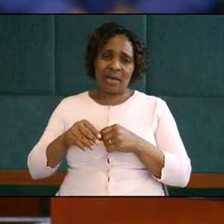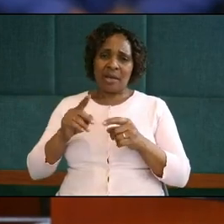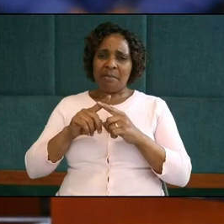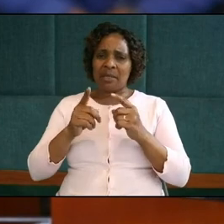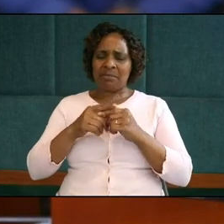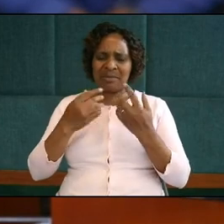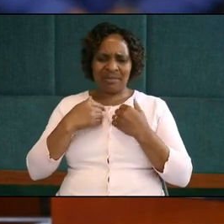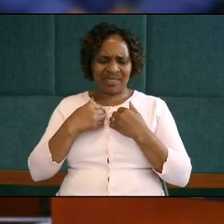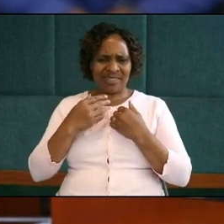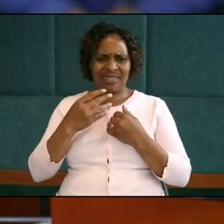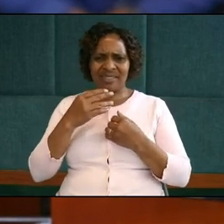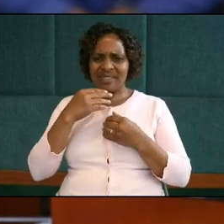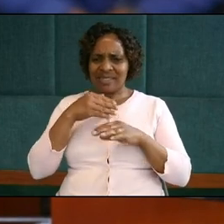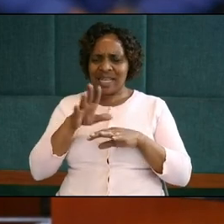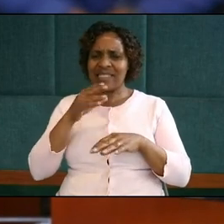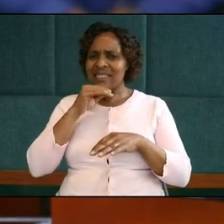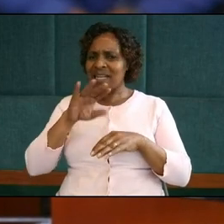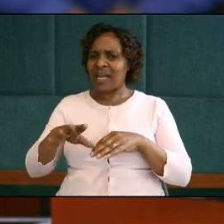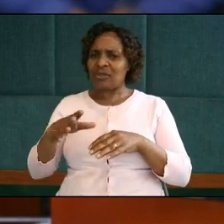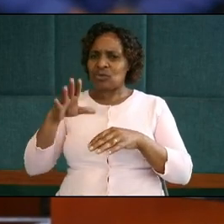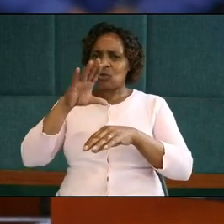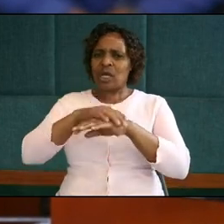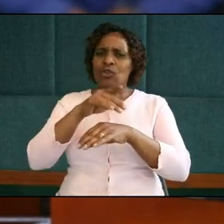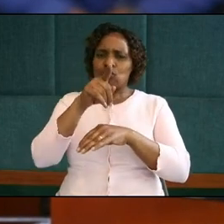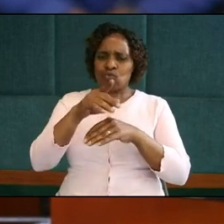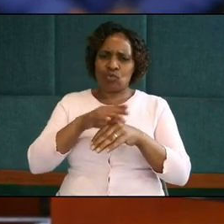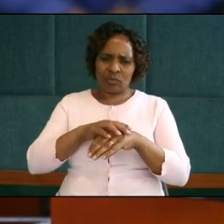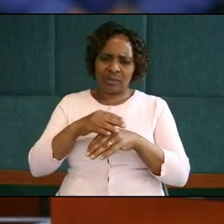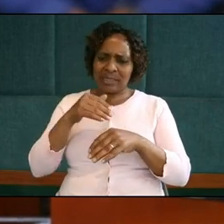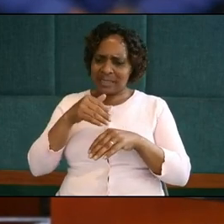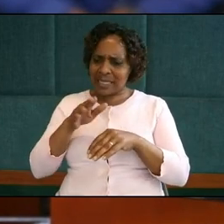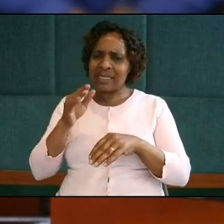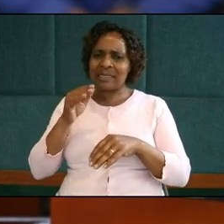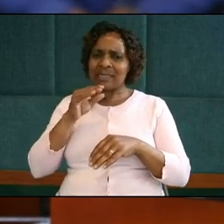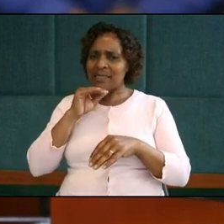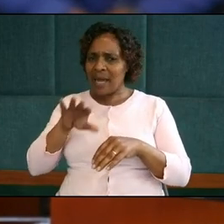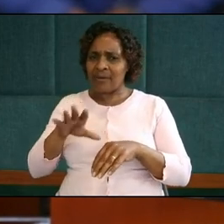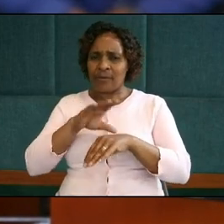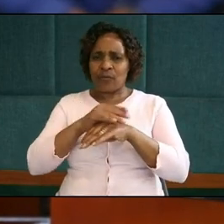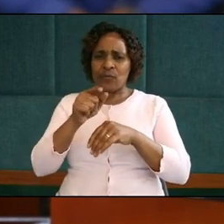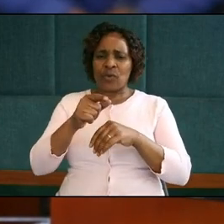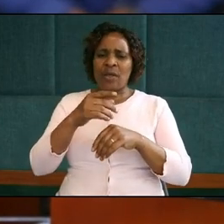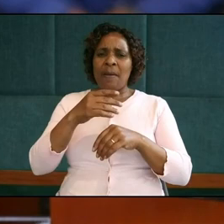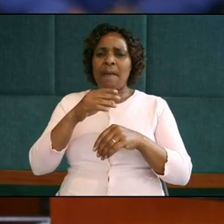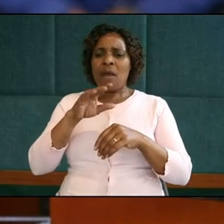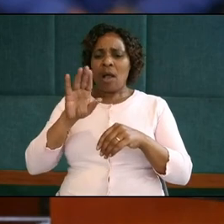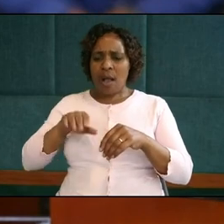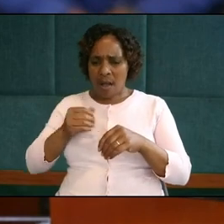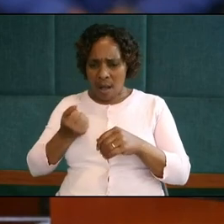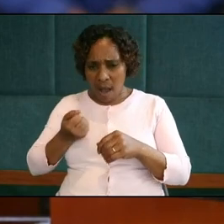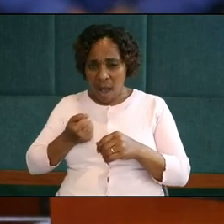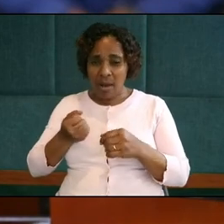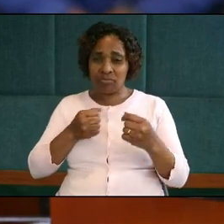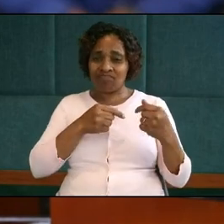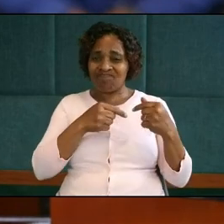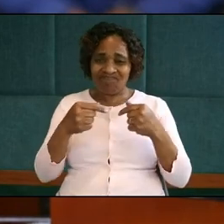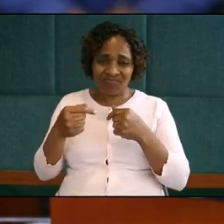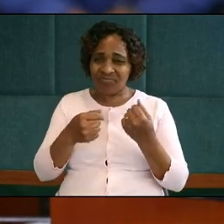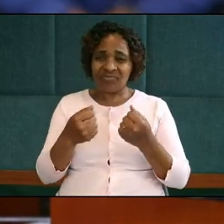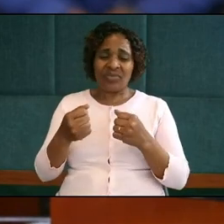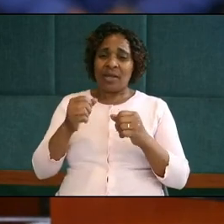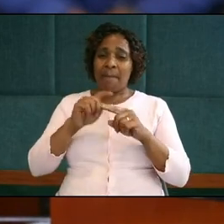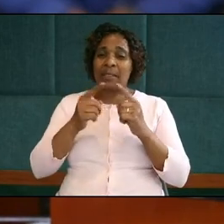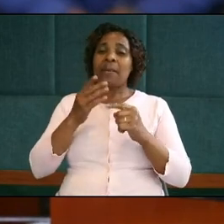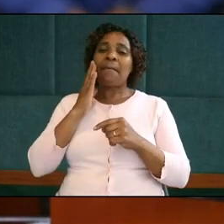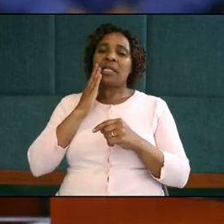my sons to get you. I will send my sons to get you." Emmanuela struggled to breathe, but suddenly, mother and father were